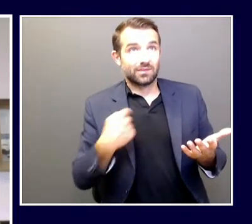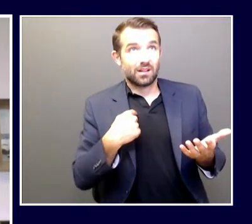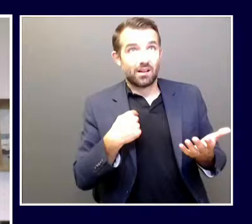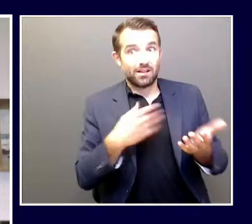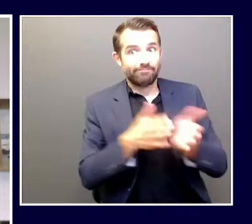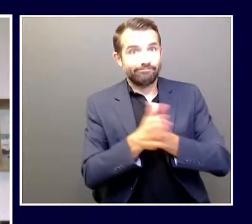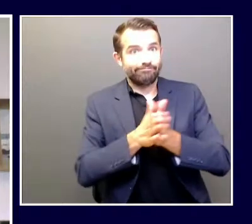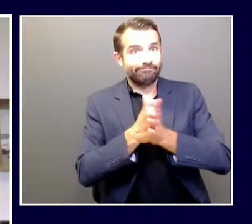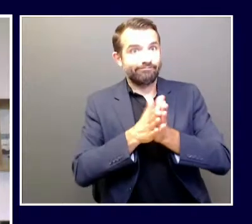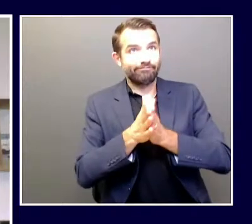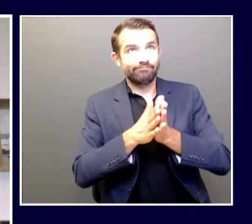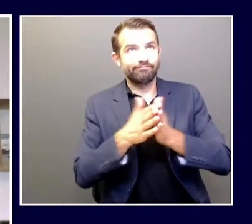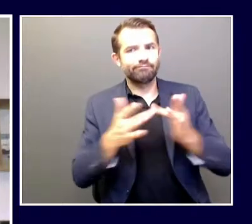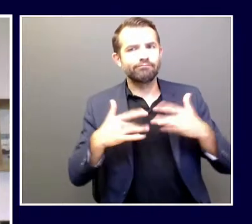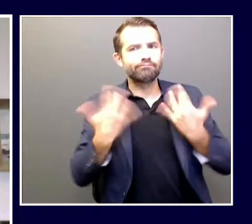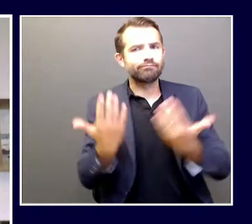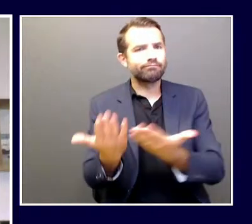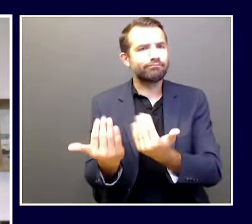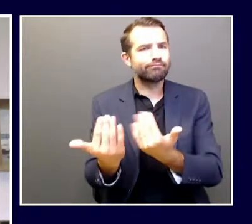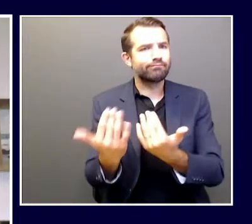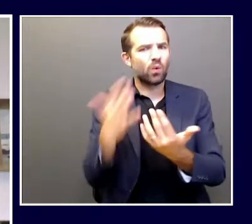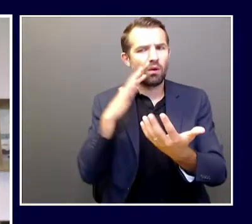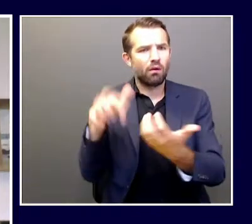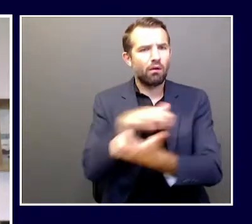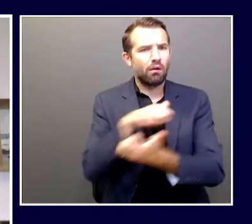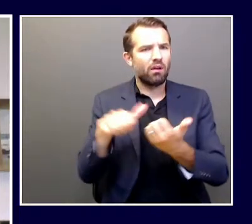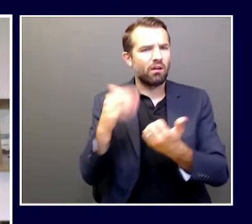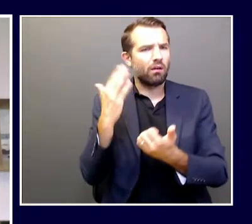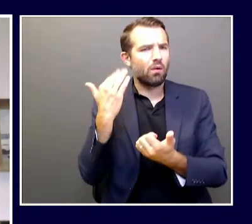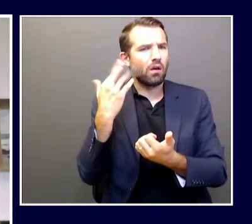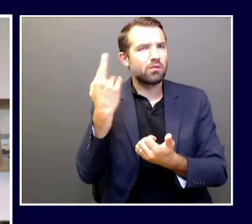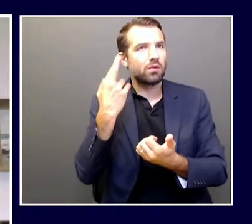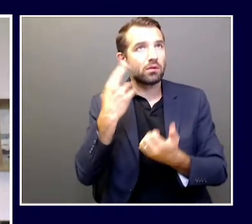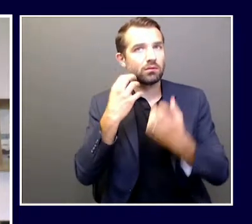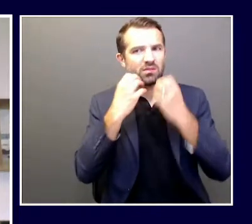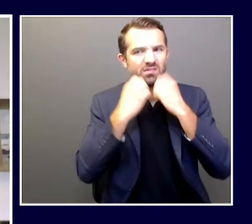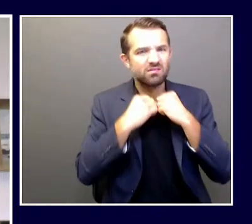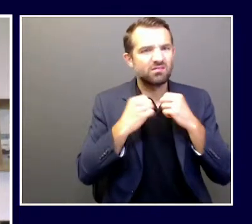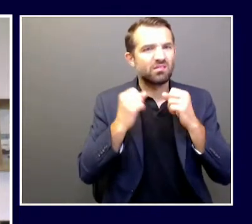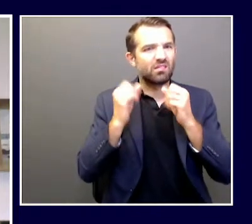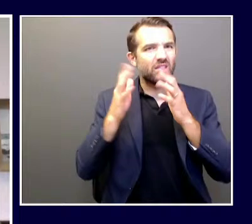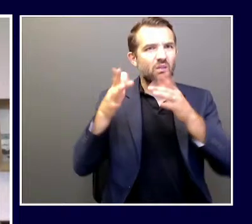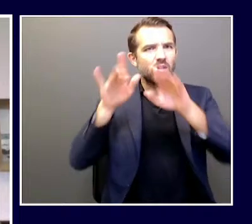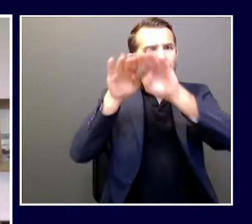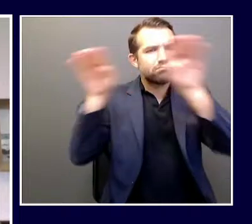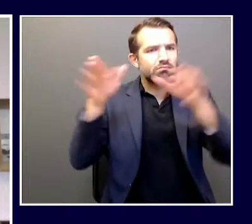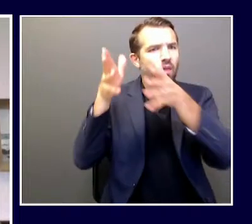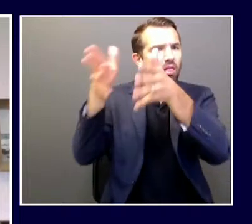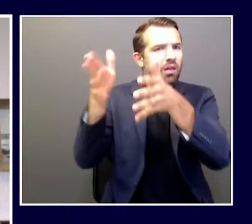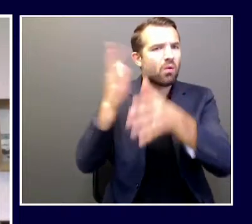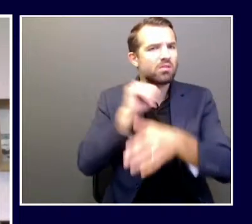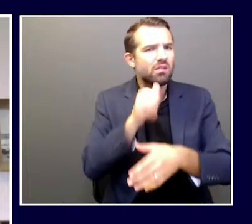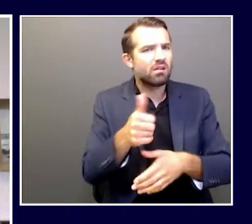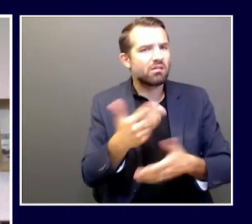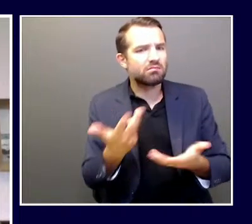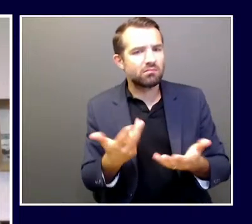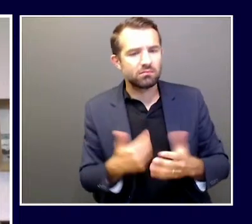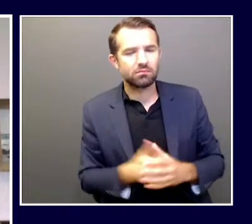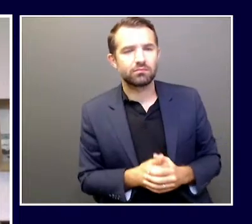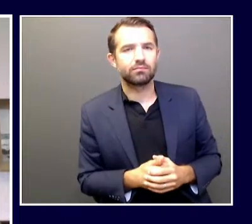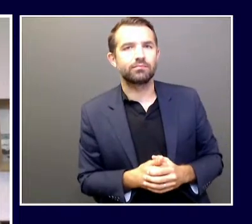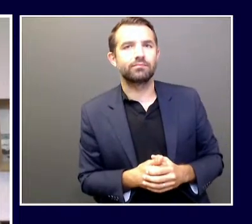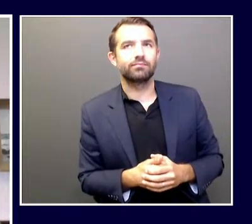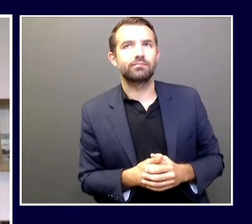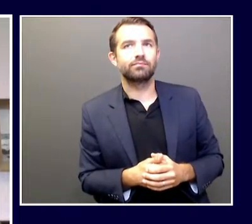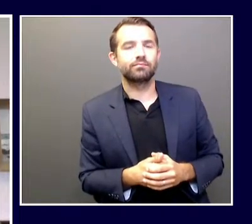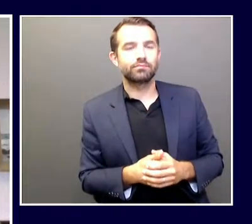tests needed to be destroyed versus preserved and kept on the shelf for another period of time. Could you talk a little bit about what, if there is